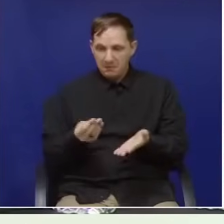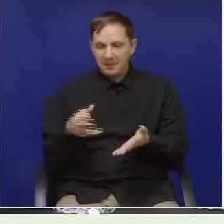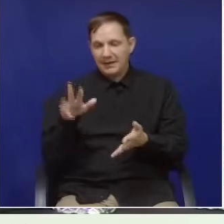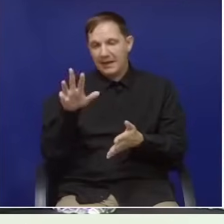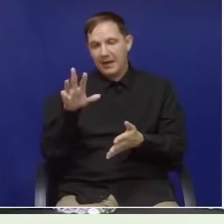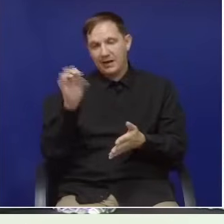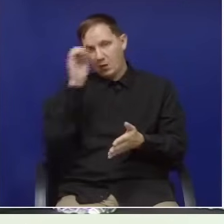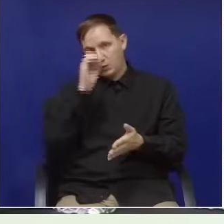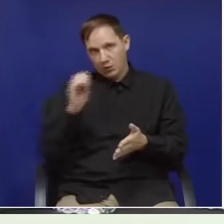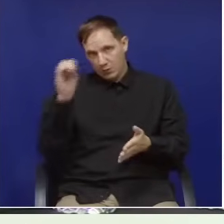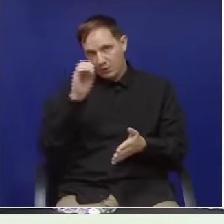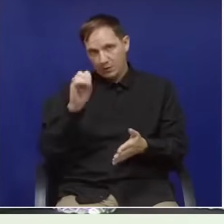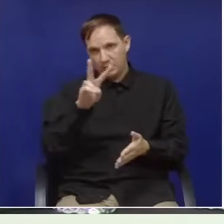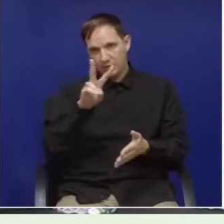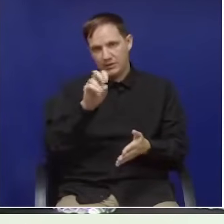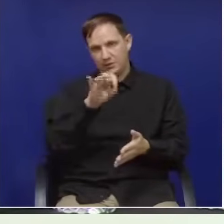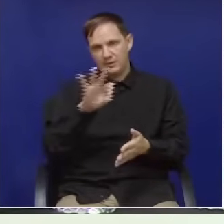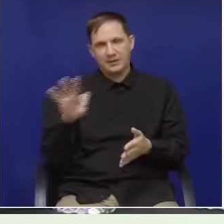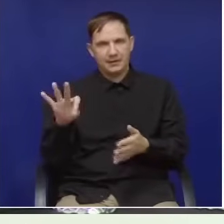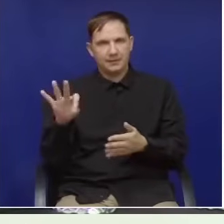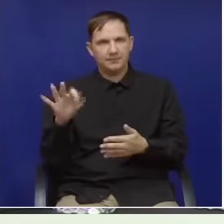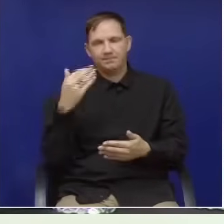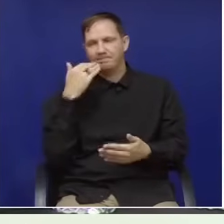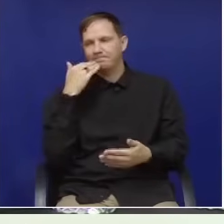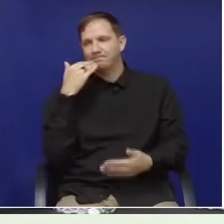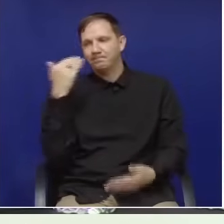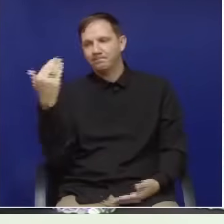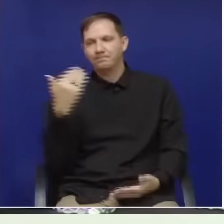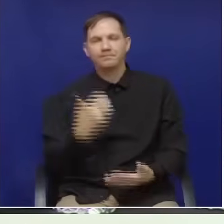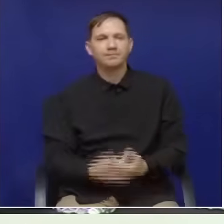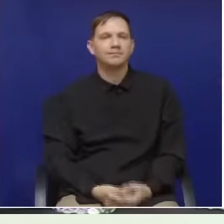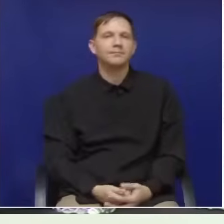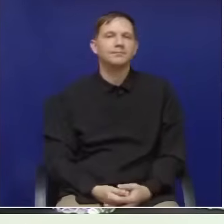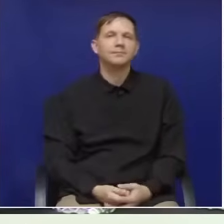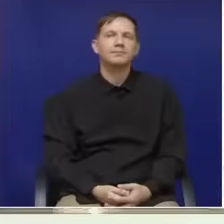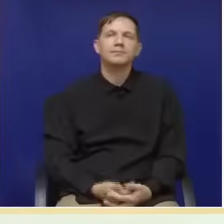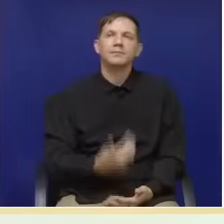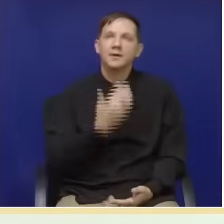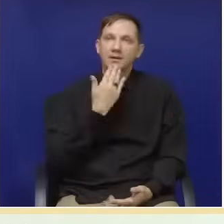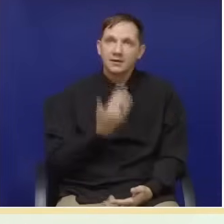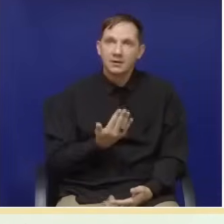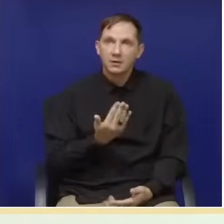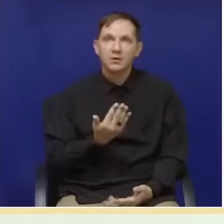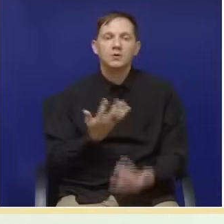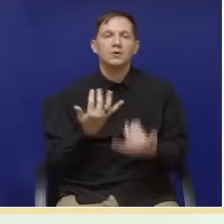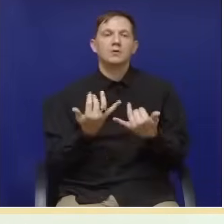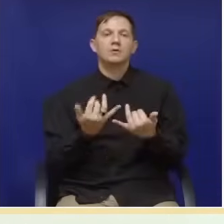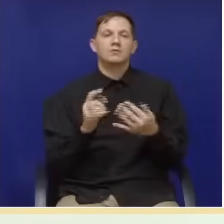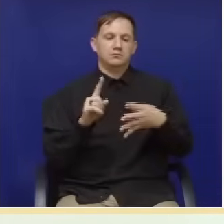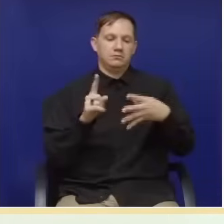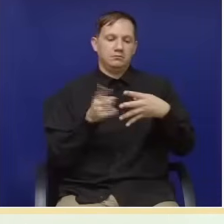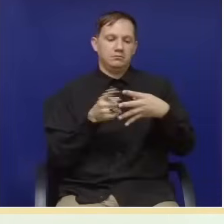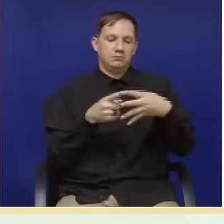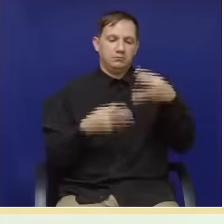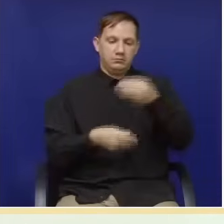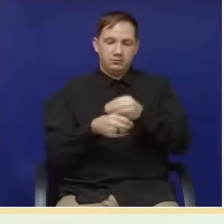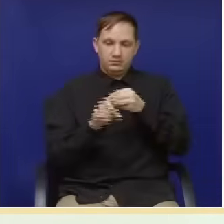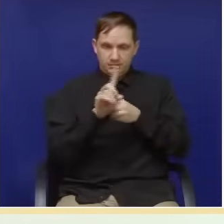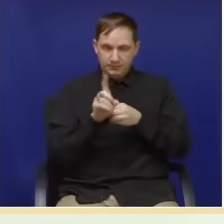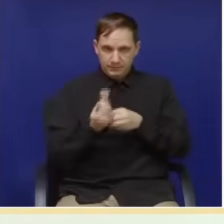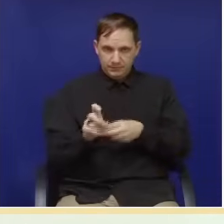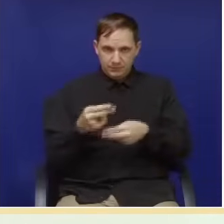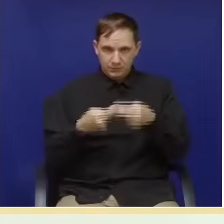October 2023. Thank you, Chairperson. Thank you. The first supplementary question will be asked